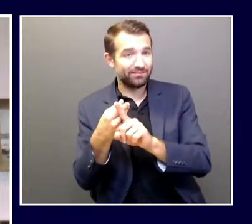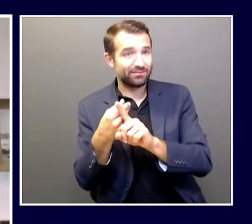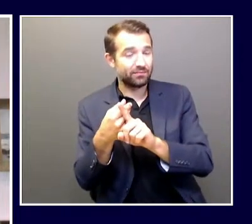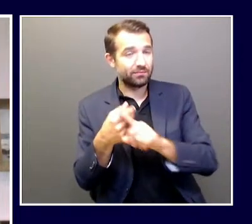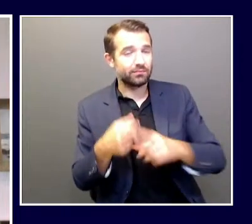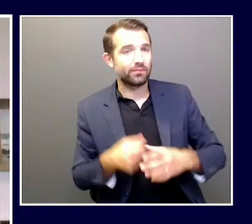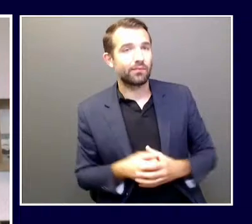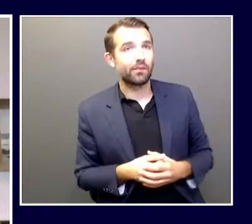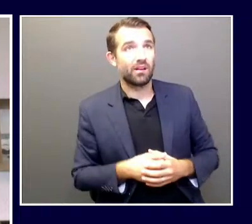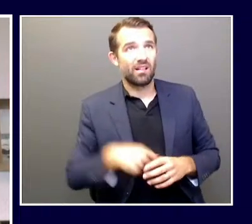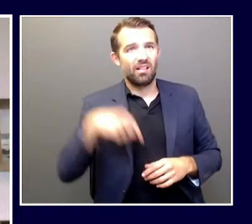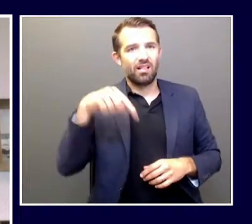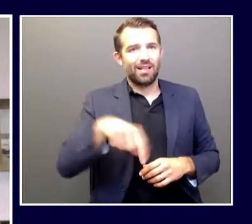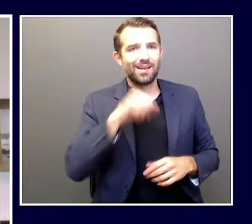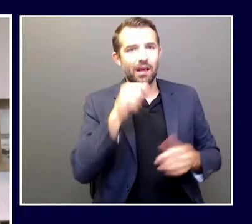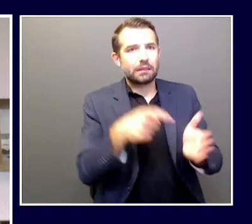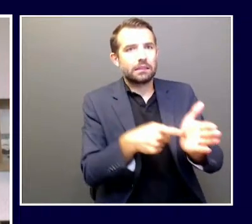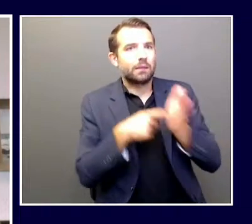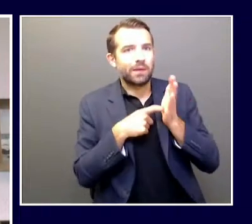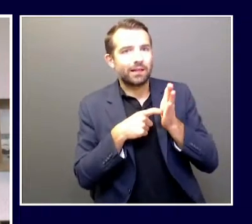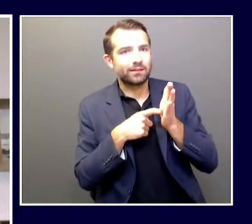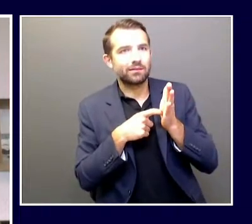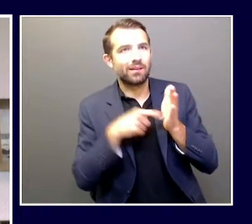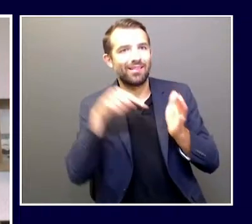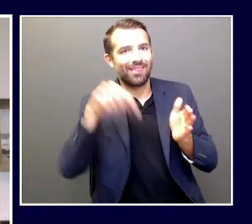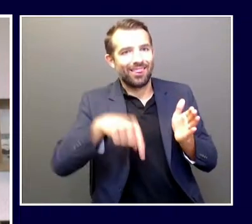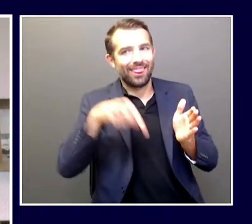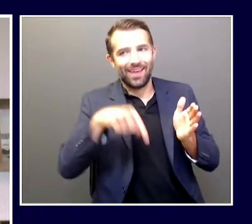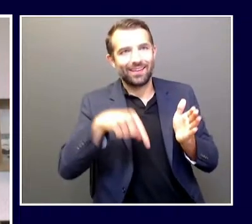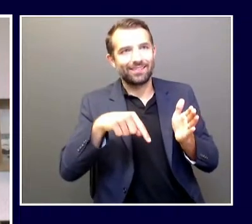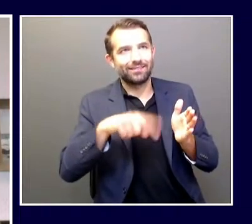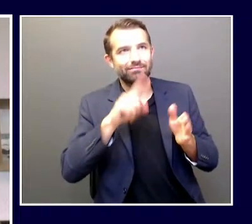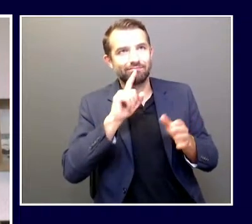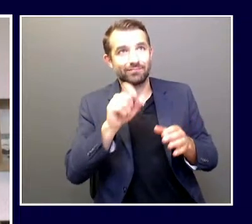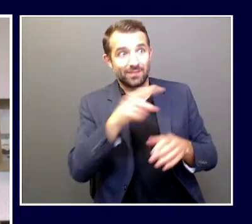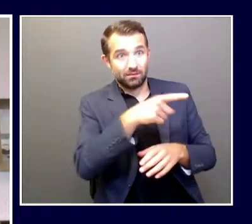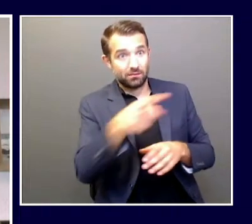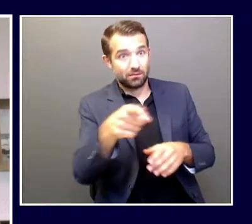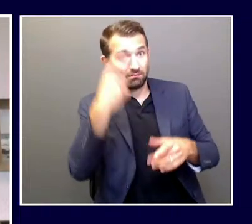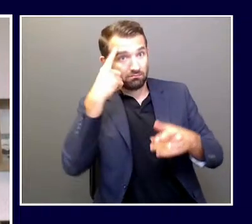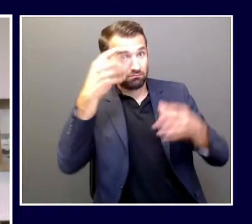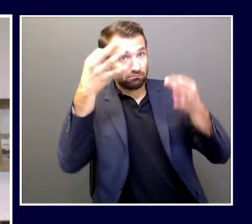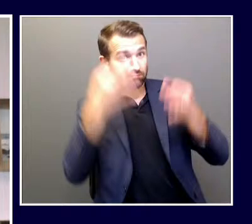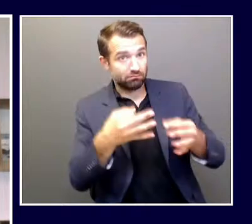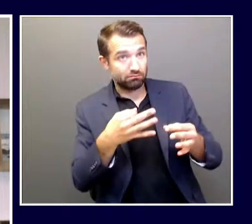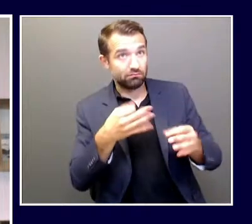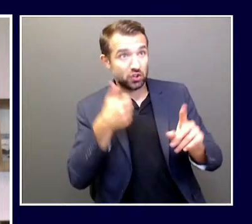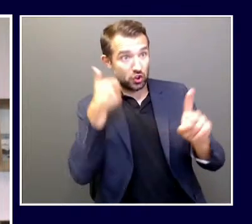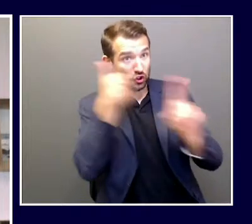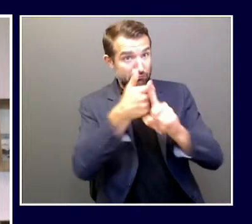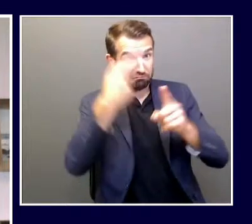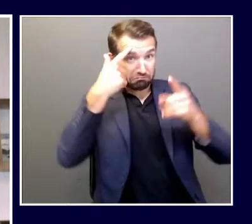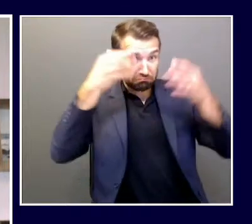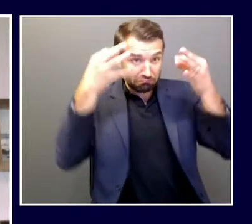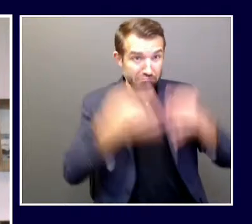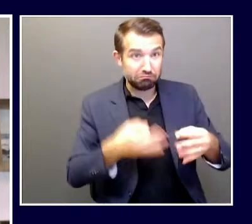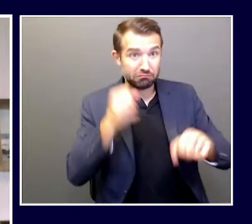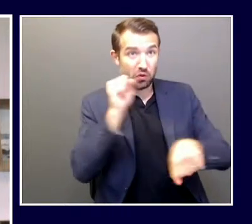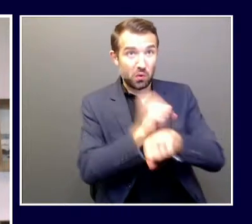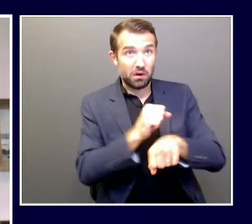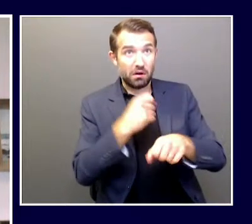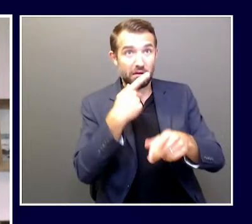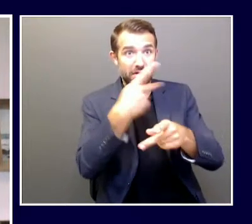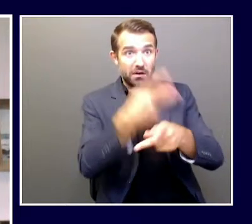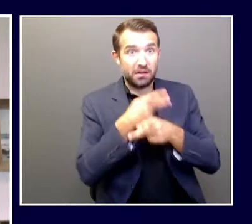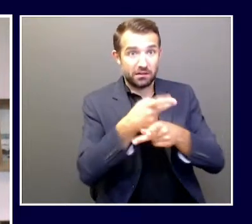of employment. If you choose to work in a healthcare facility, this is one of the conditions that is